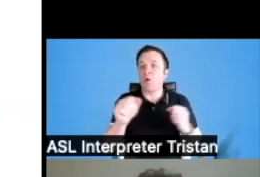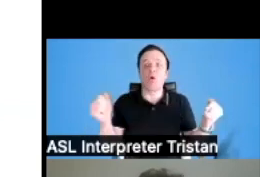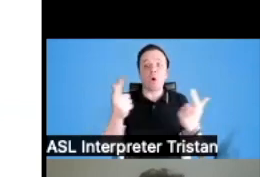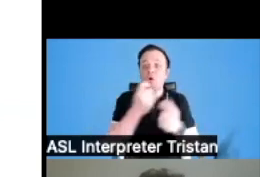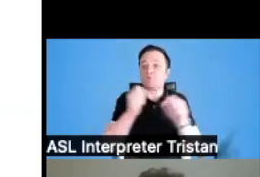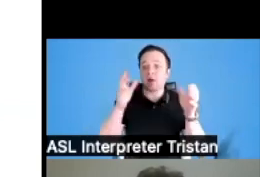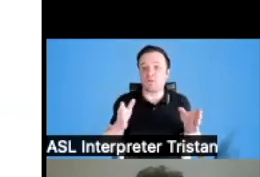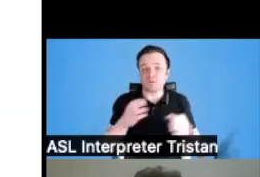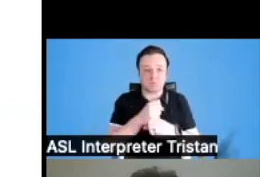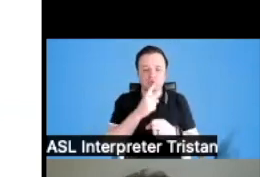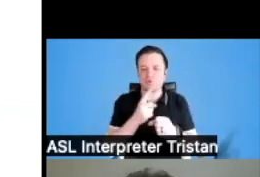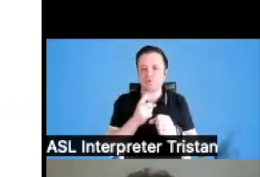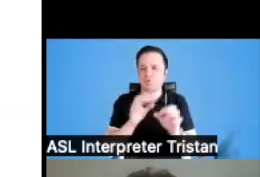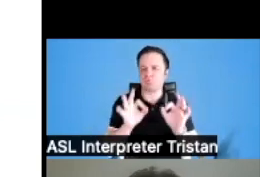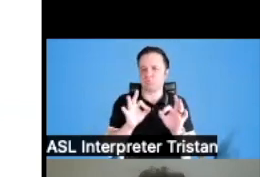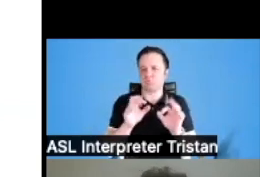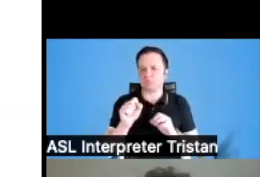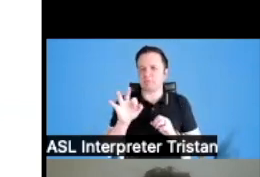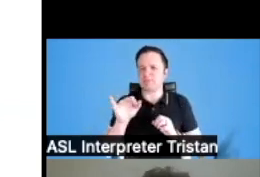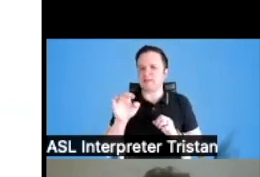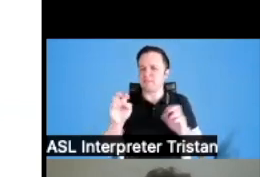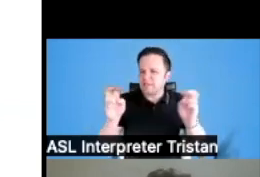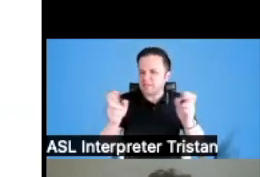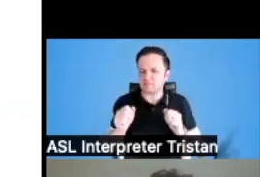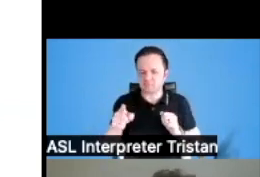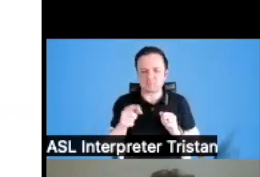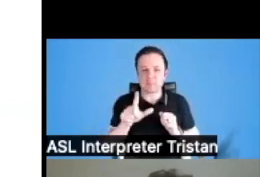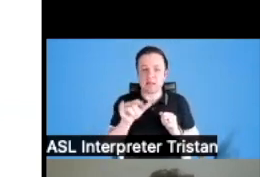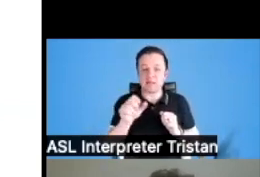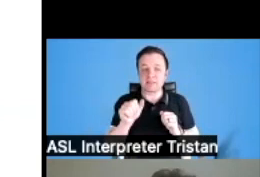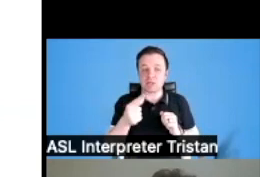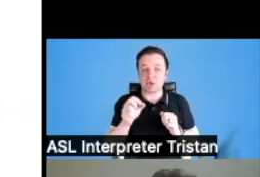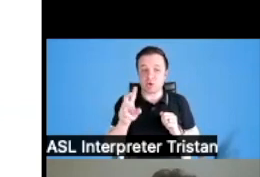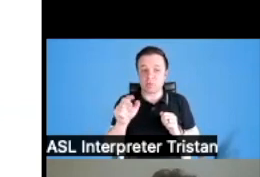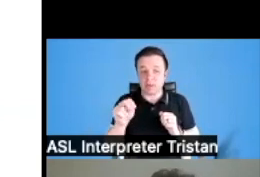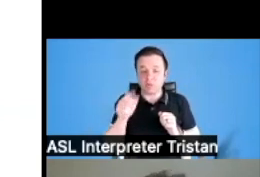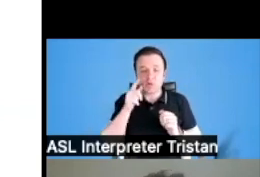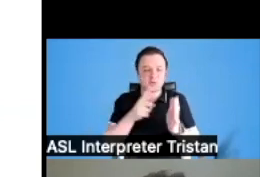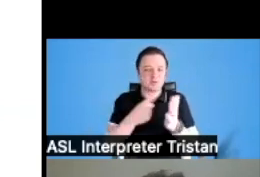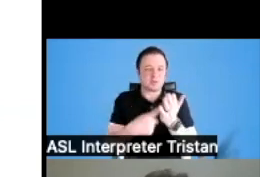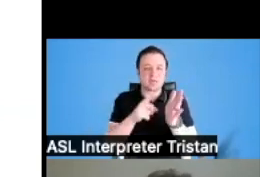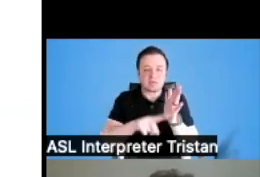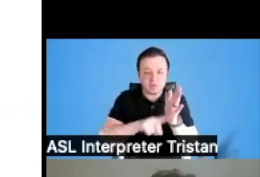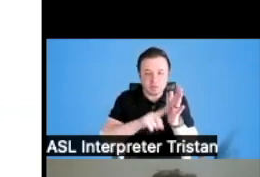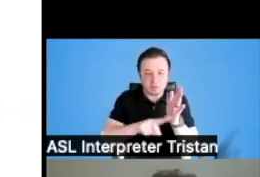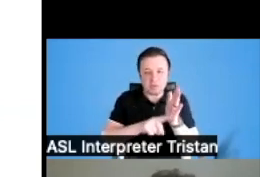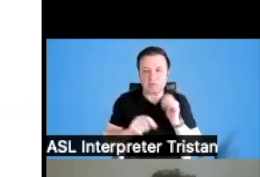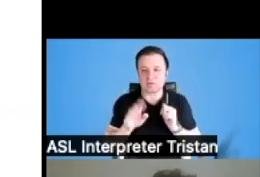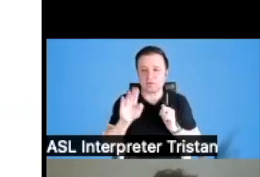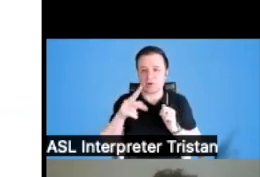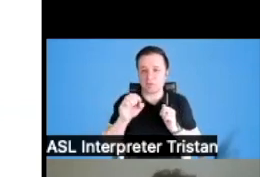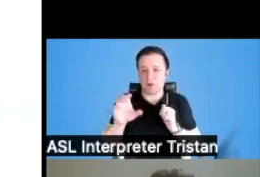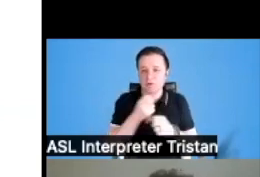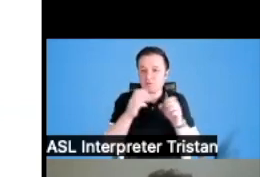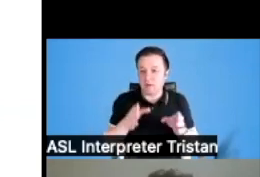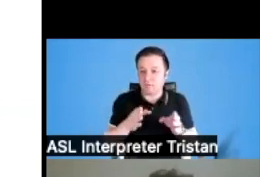safer. We'll start by hearing from Dr. Lisa Goodman, who will talk about research focusing on the safety strategies BIPOC survivors use